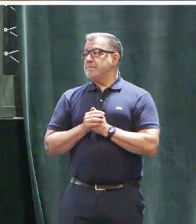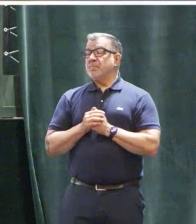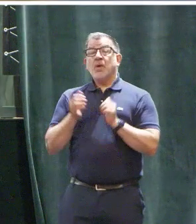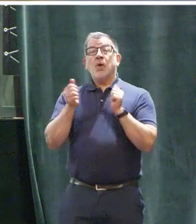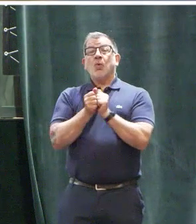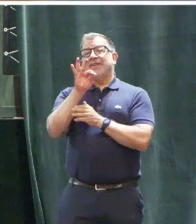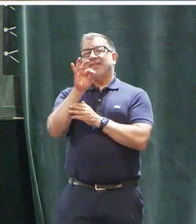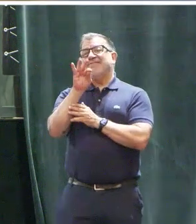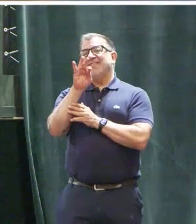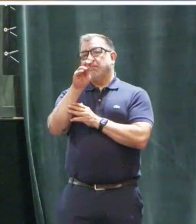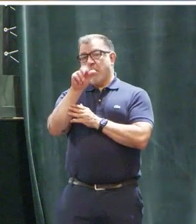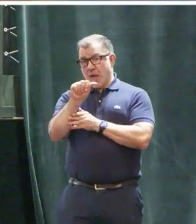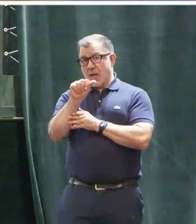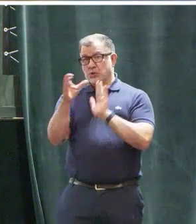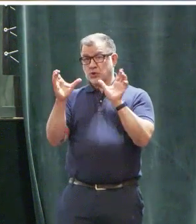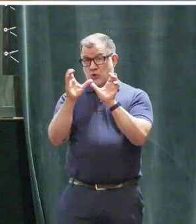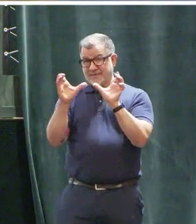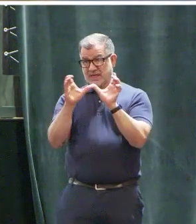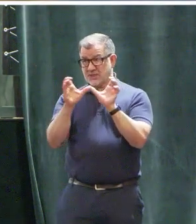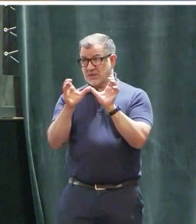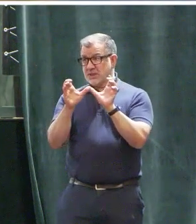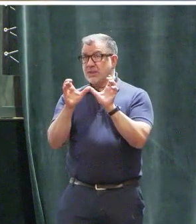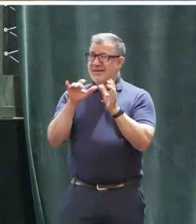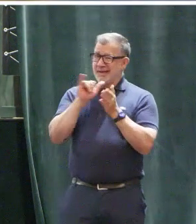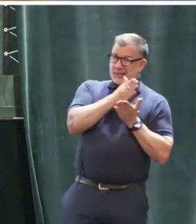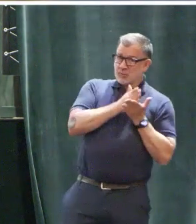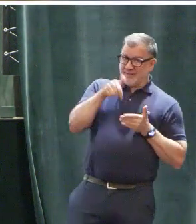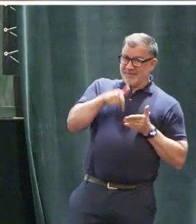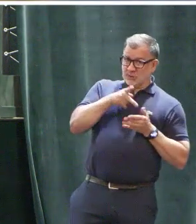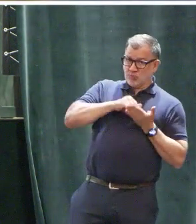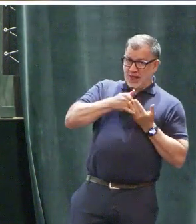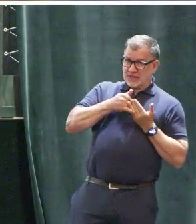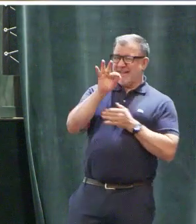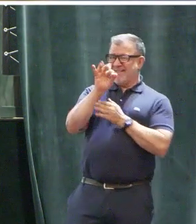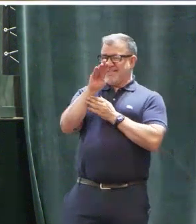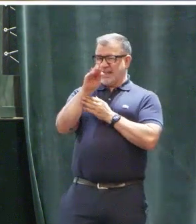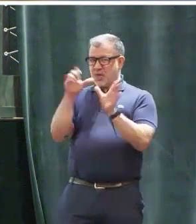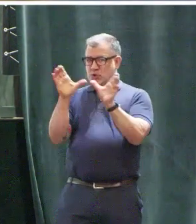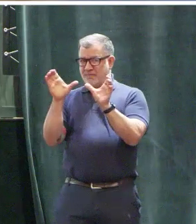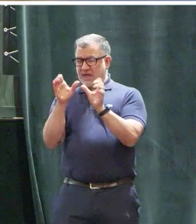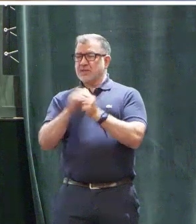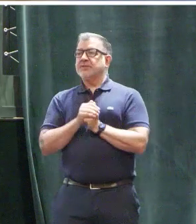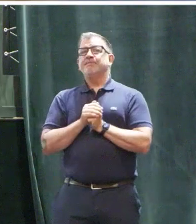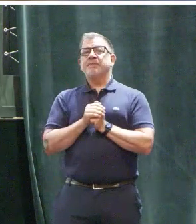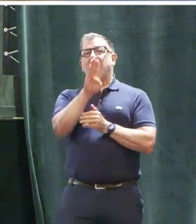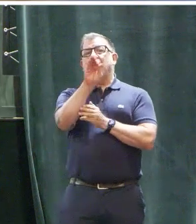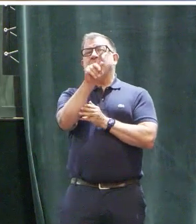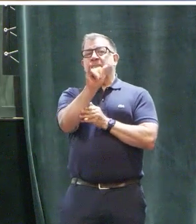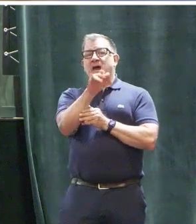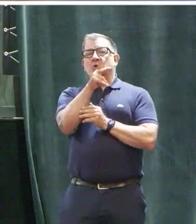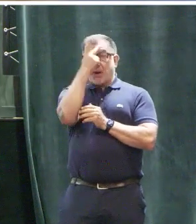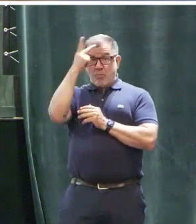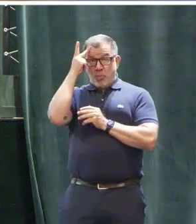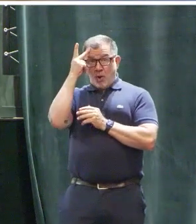FEMA certification, which is something that is part of the project, the Battery Park City community will be